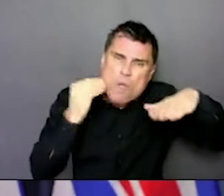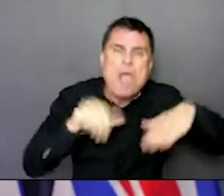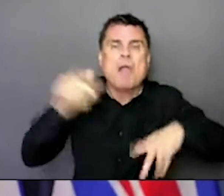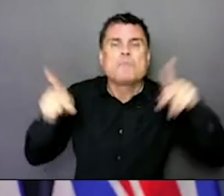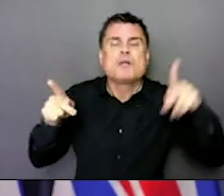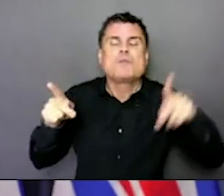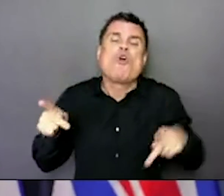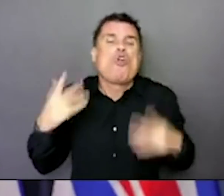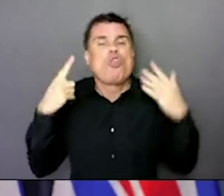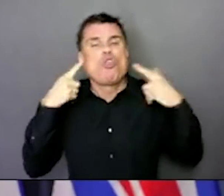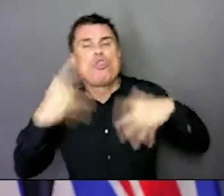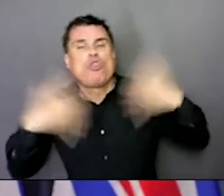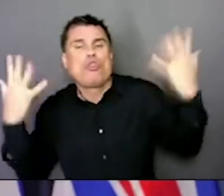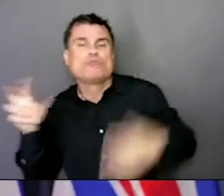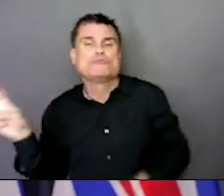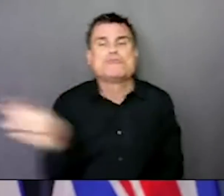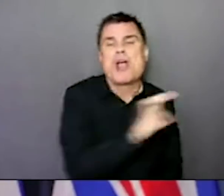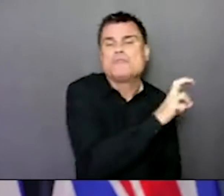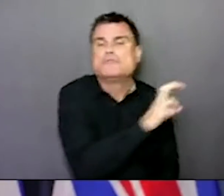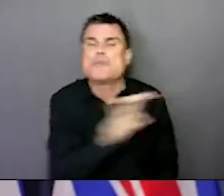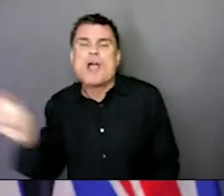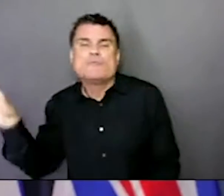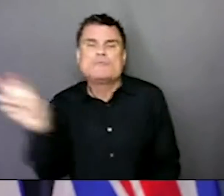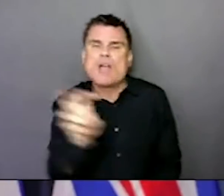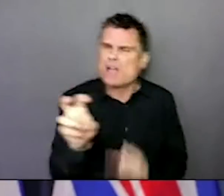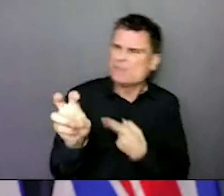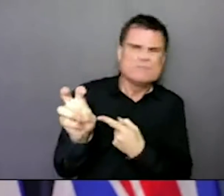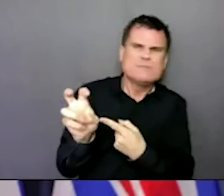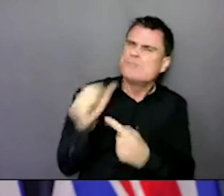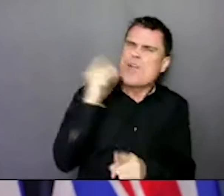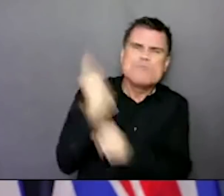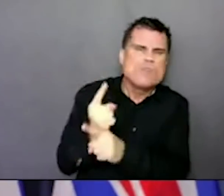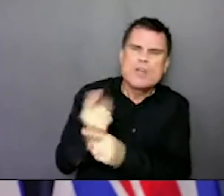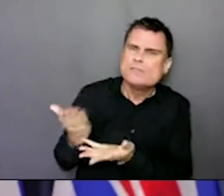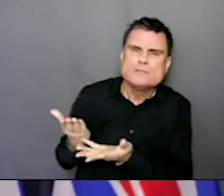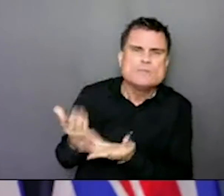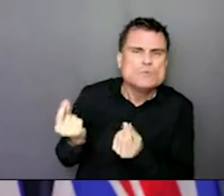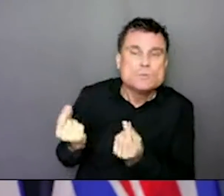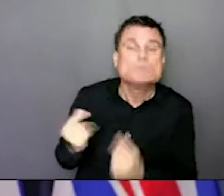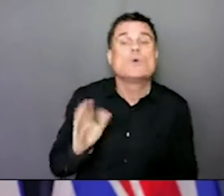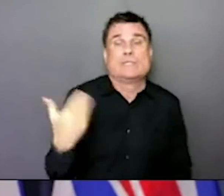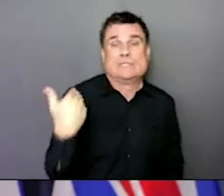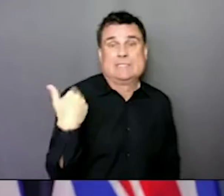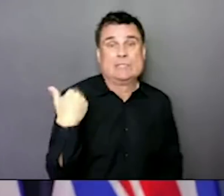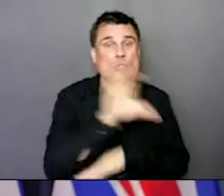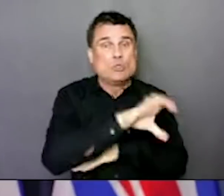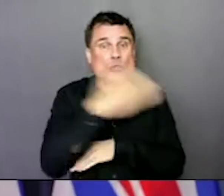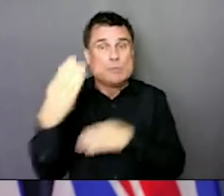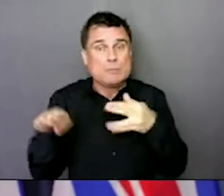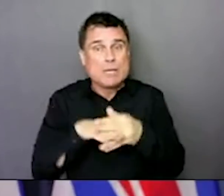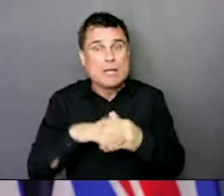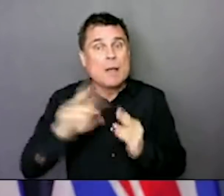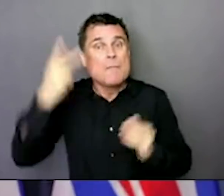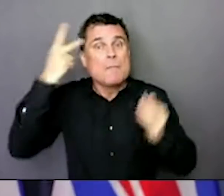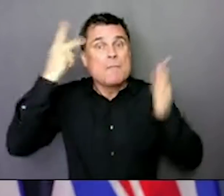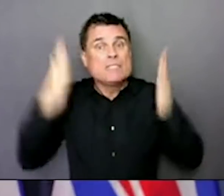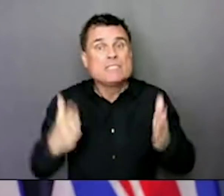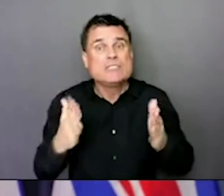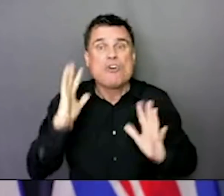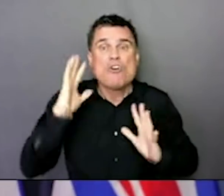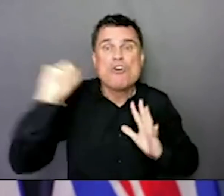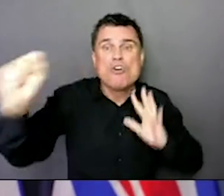stories after the Christmas break about politicians who chose to travel, not from British Columbia, or not certainly from the Legislative